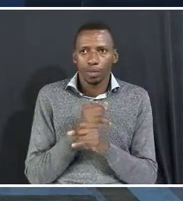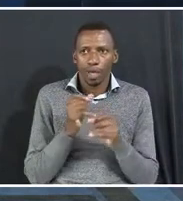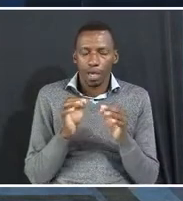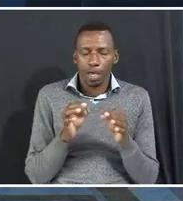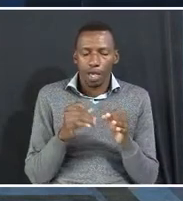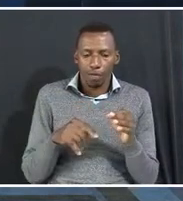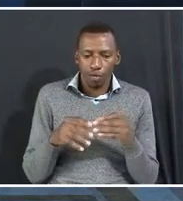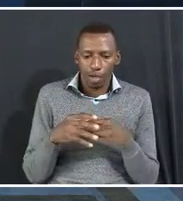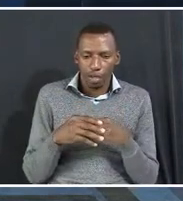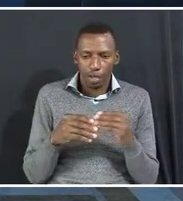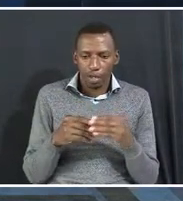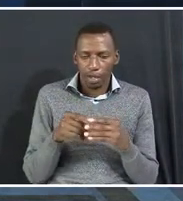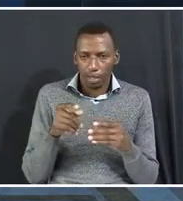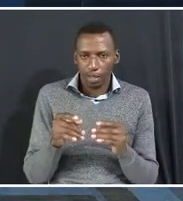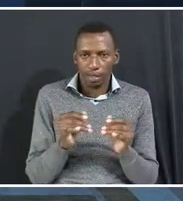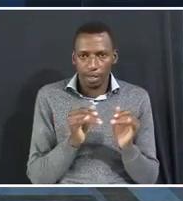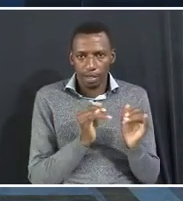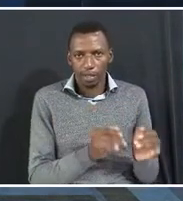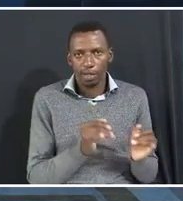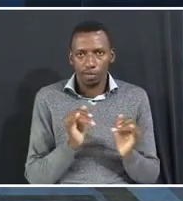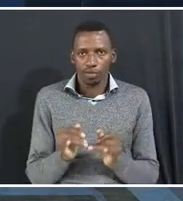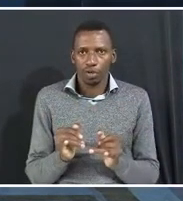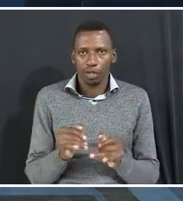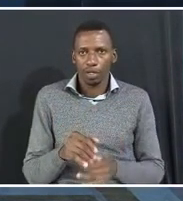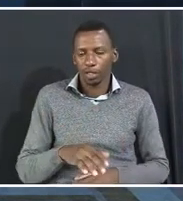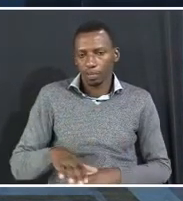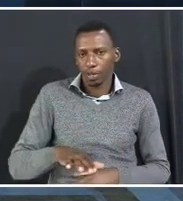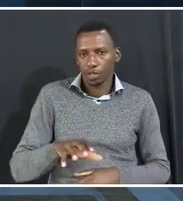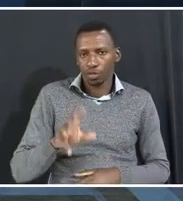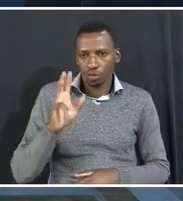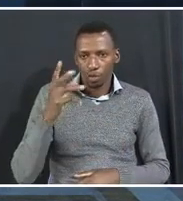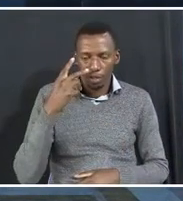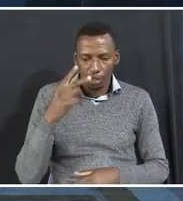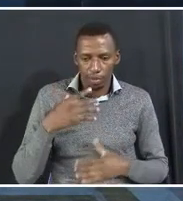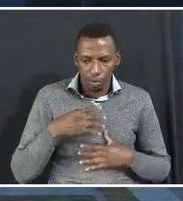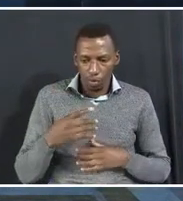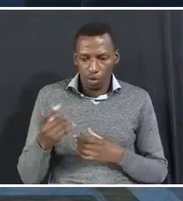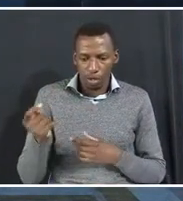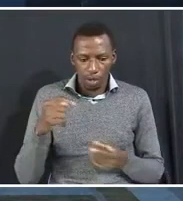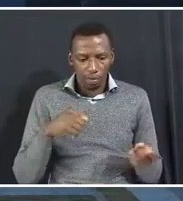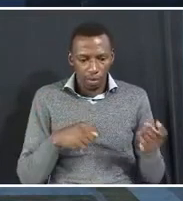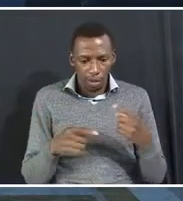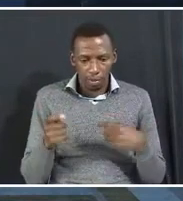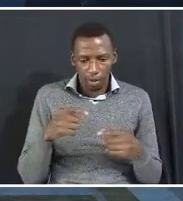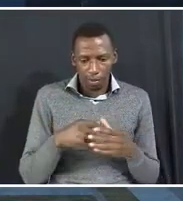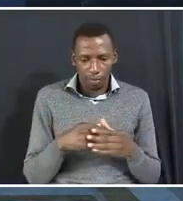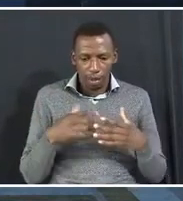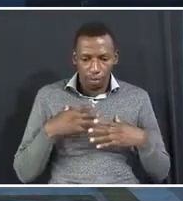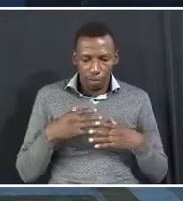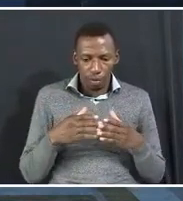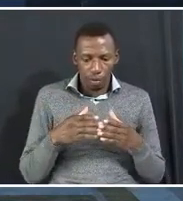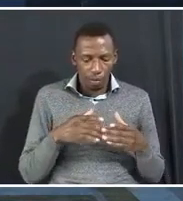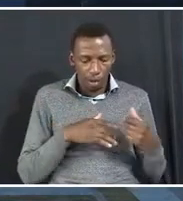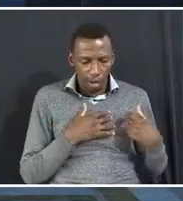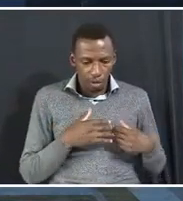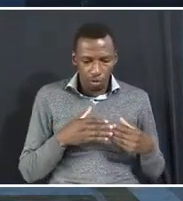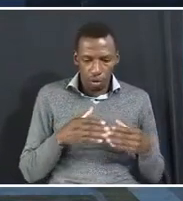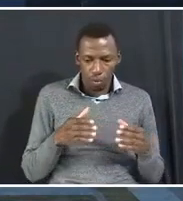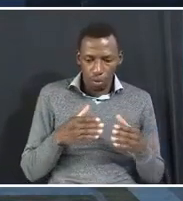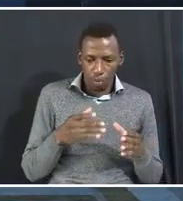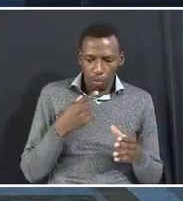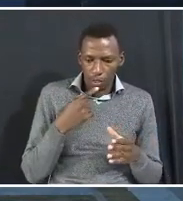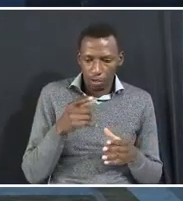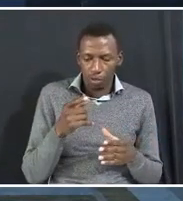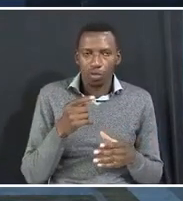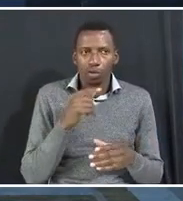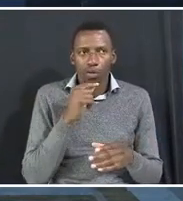it individually in your space, you will find people coming. People will be opening up and telling you,